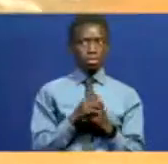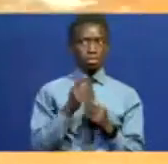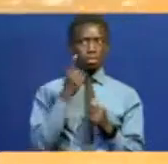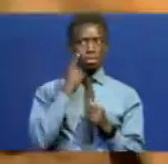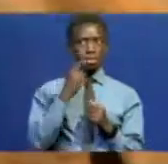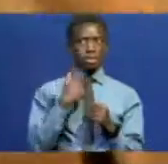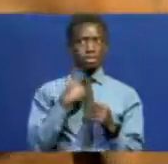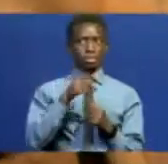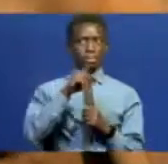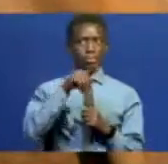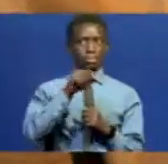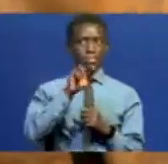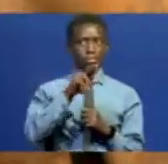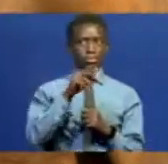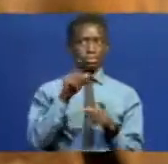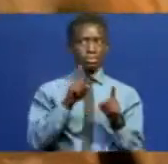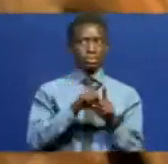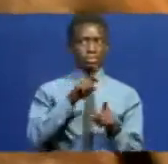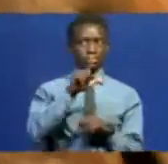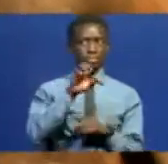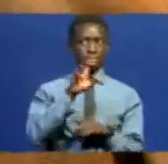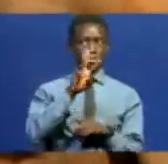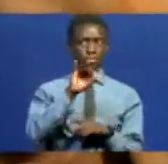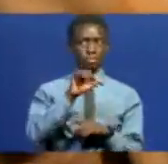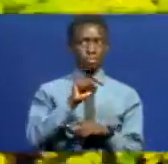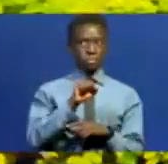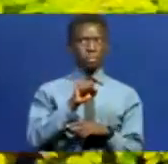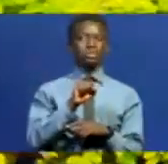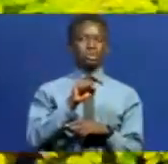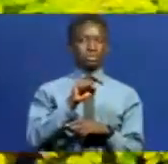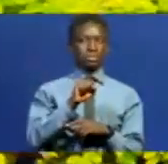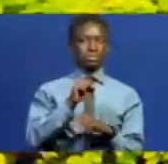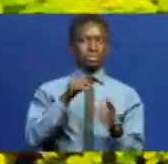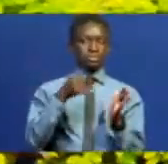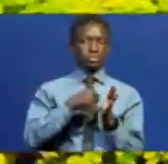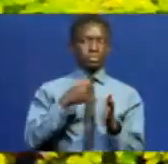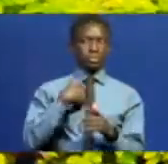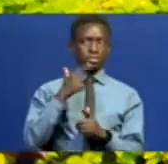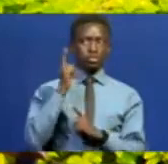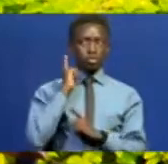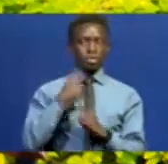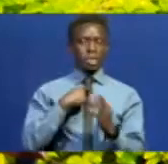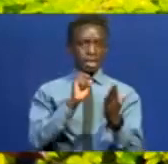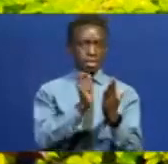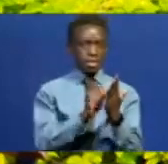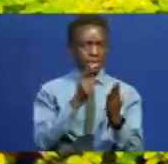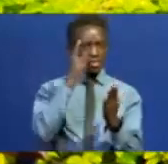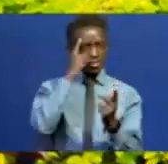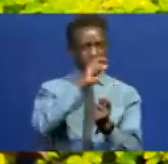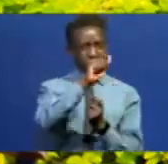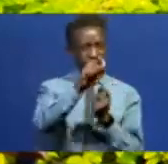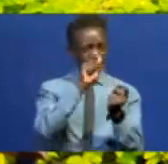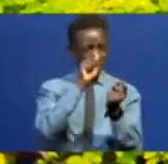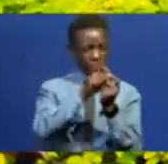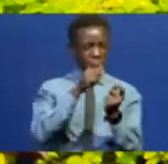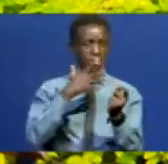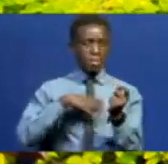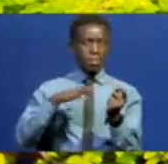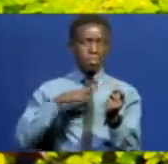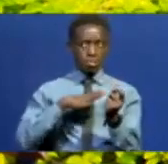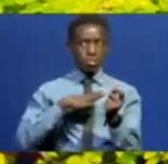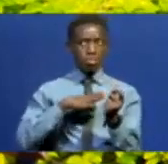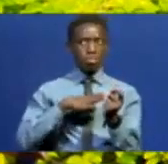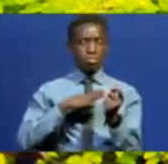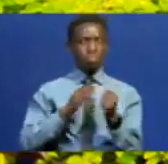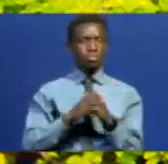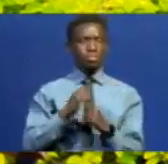and Lewis Wahinya, respectively. Usually I write for specific people. As much as I write for their characters,